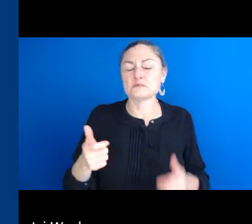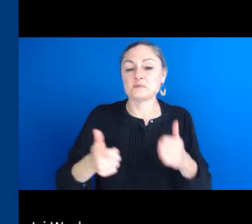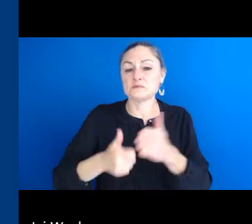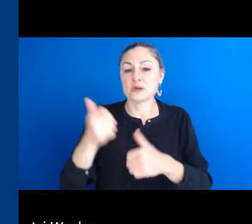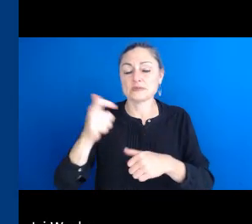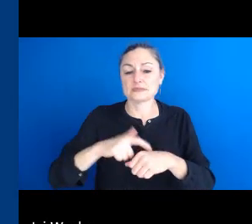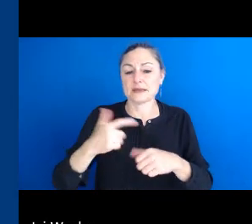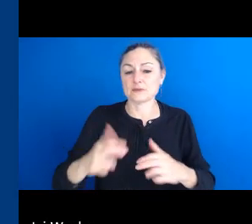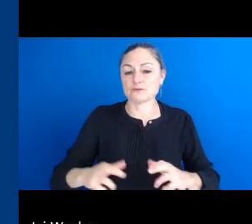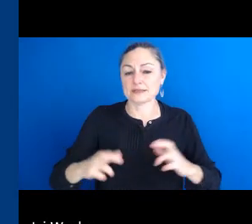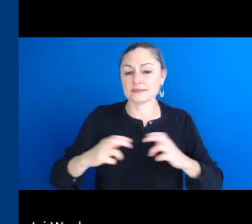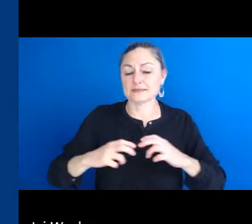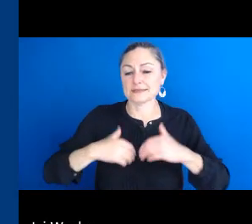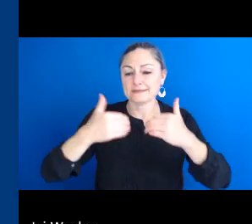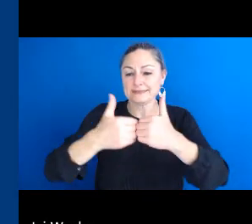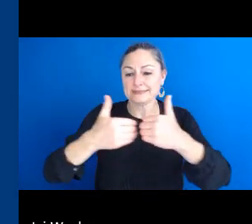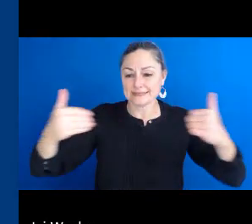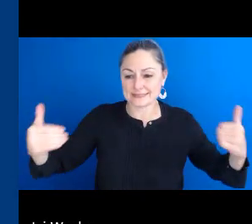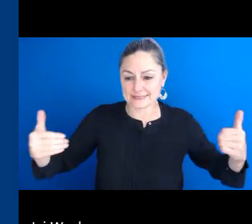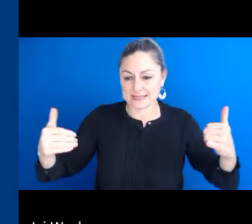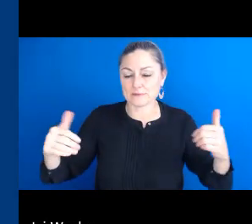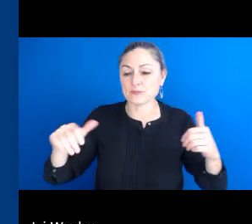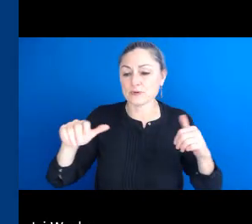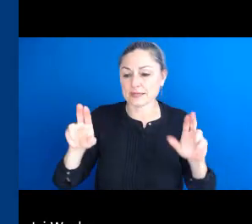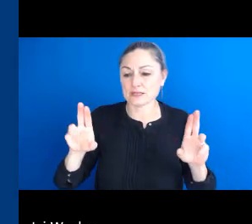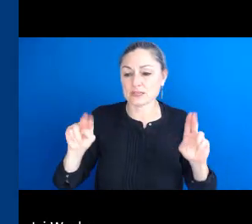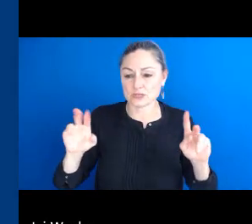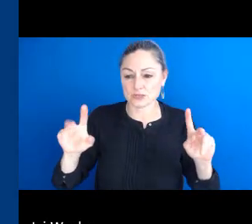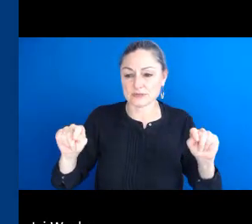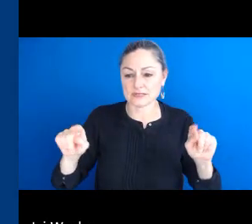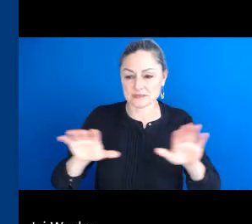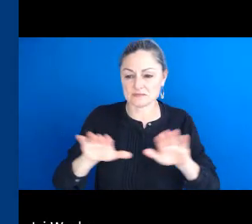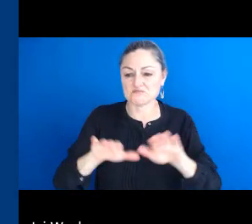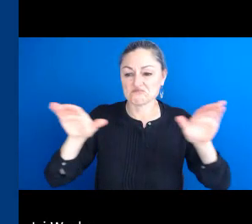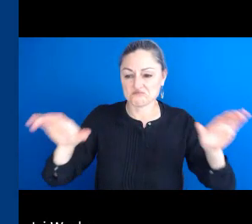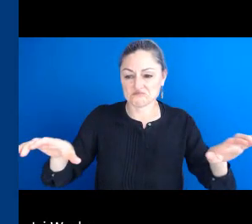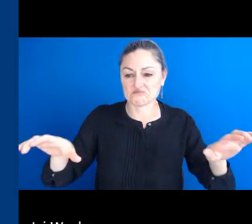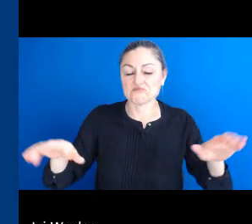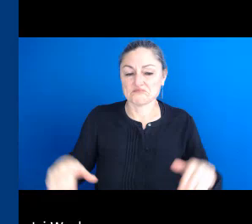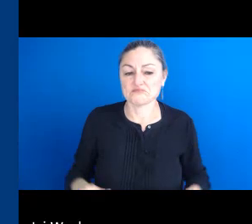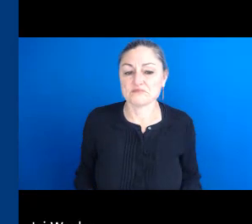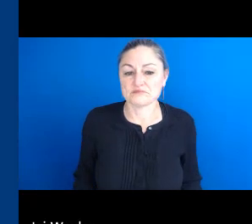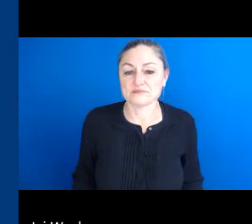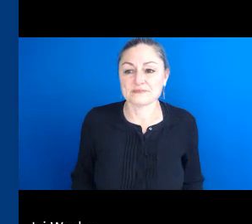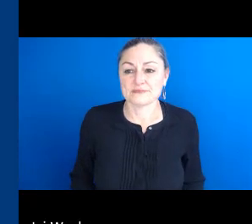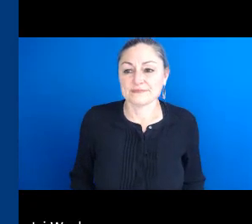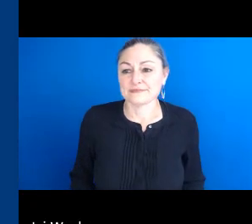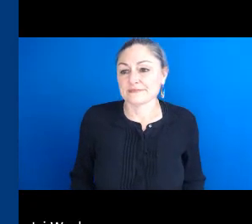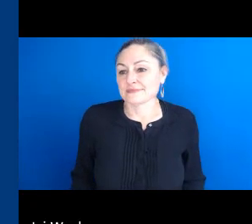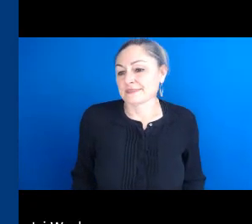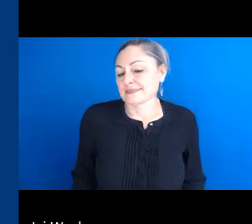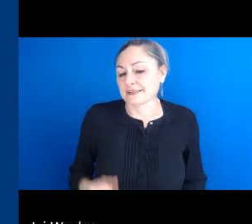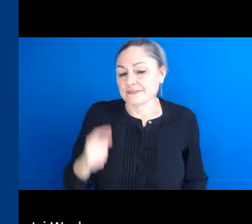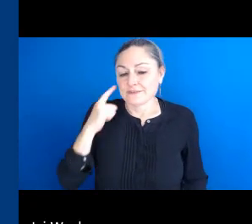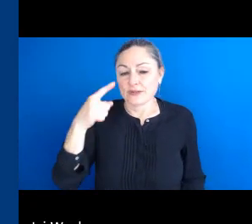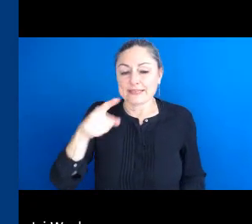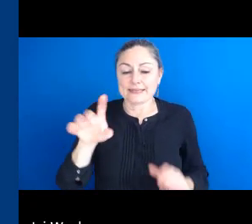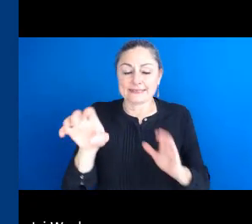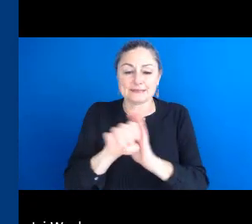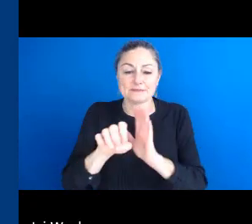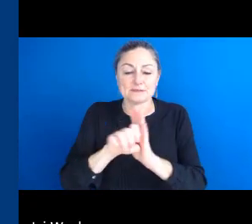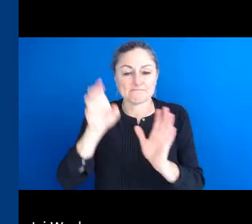in other units that would raise objections to this. So for this example, we'll say